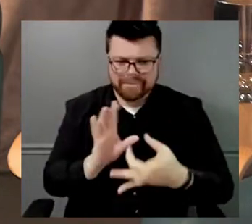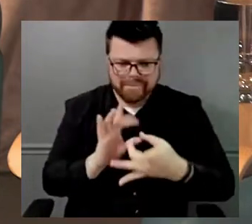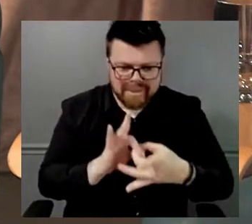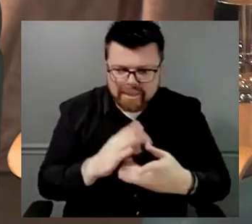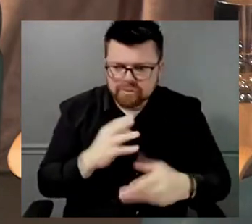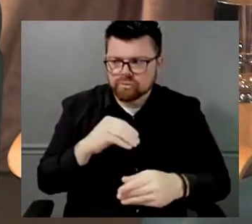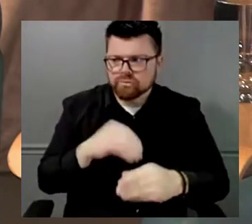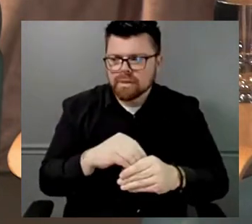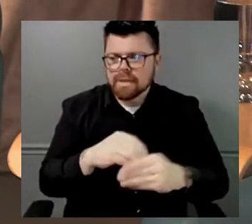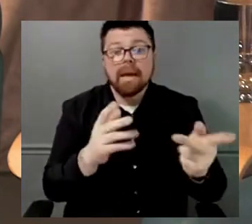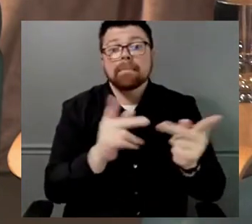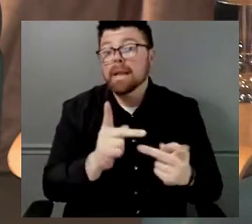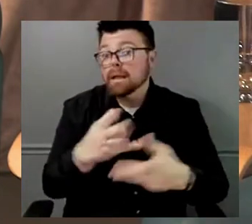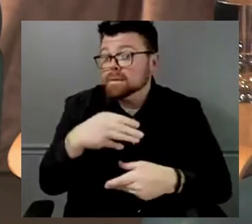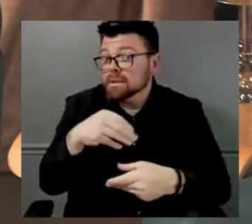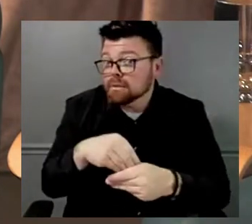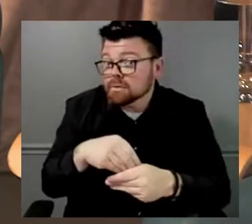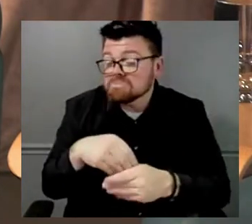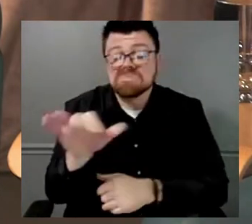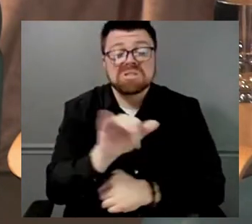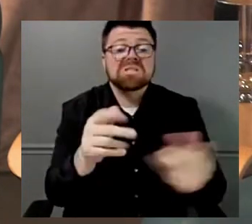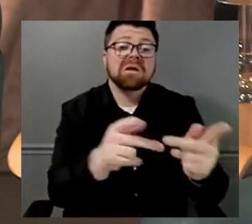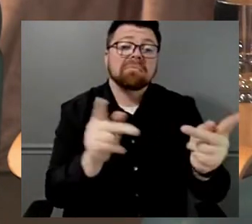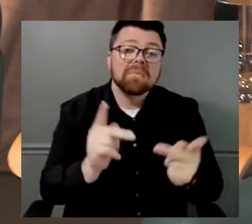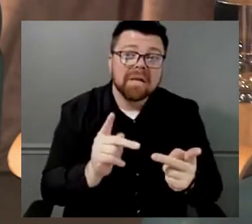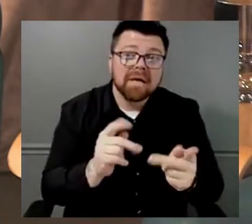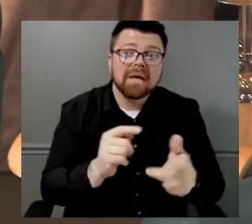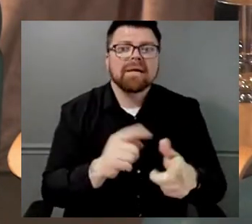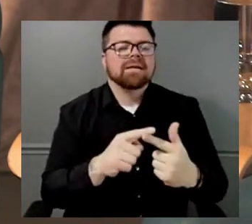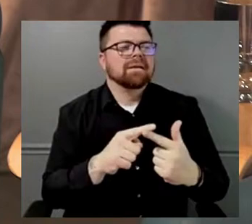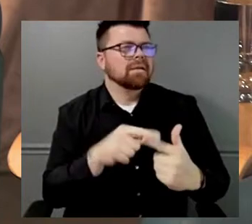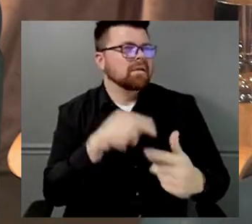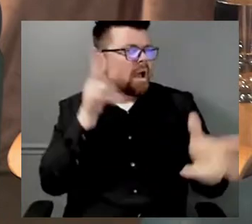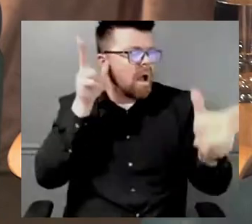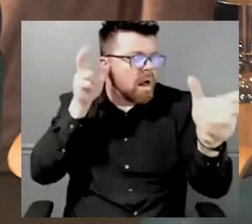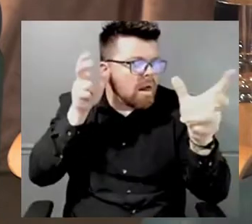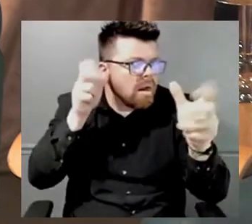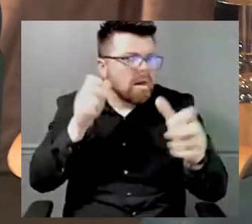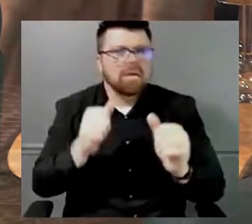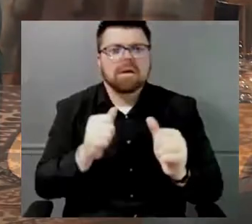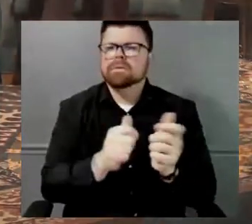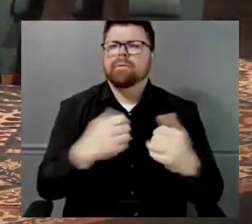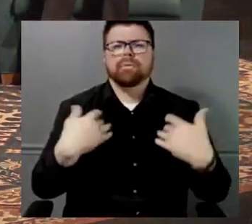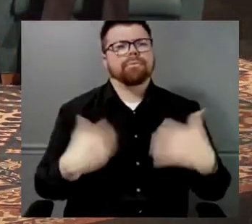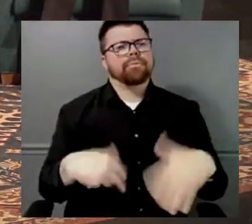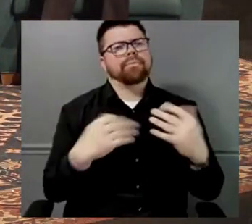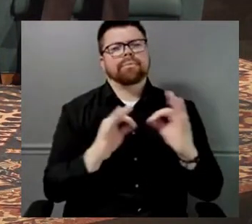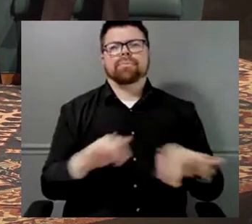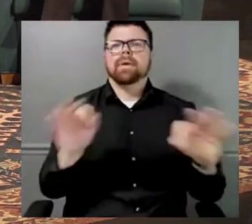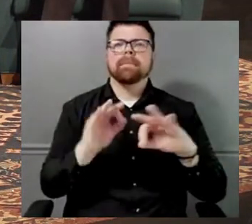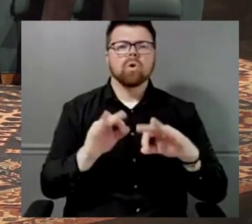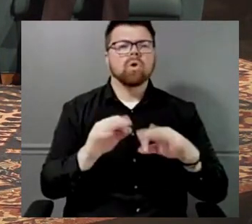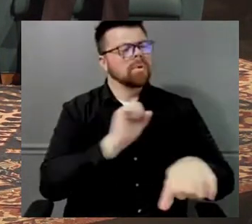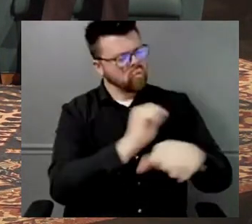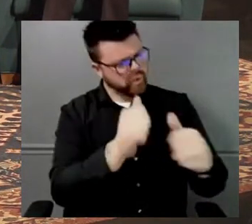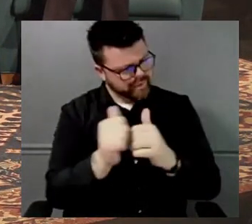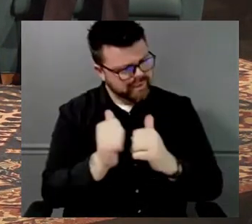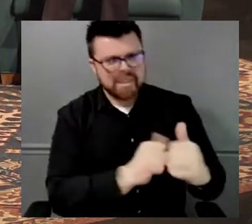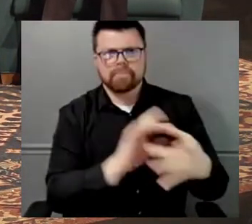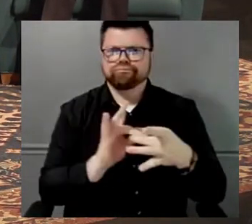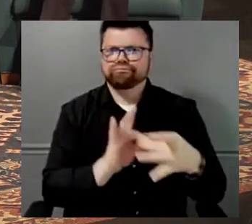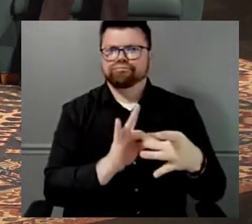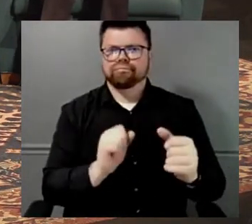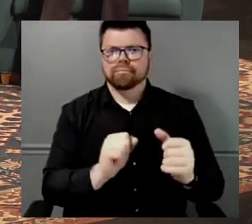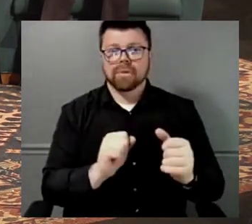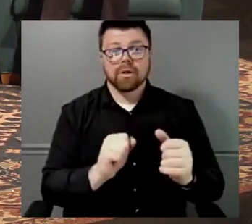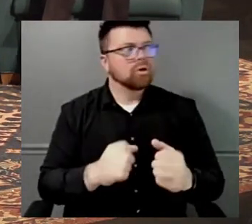engagement, being in the same place, listening, is an important part of working together. There's so much in what you both have